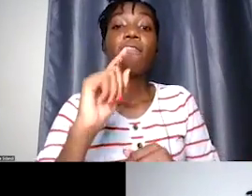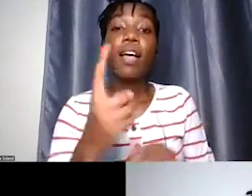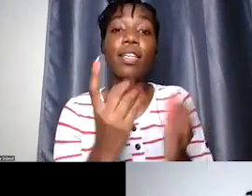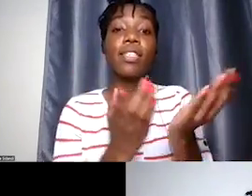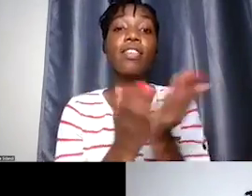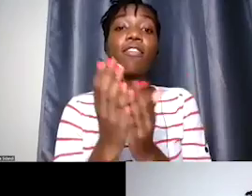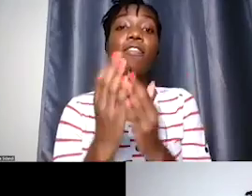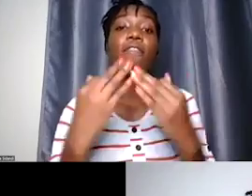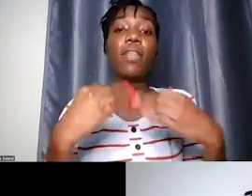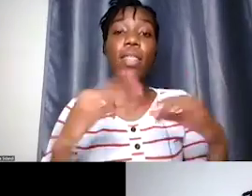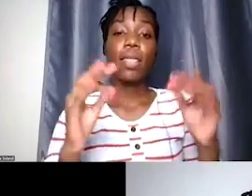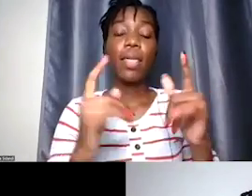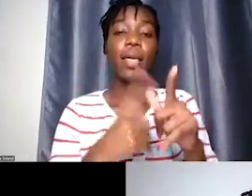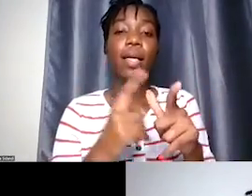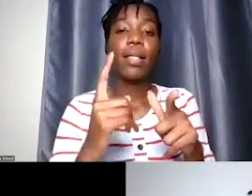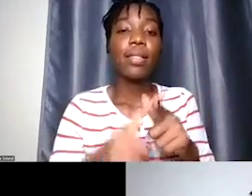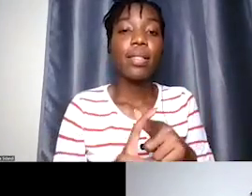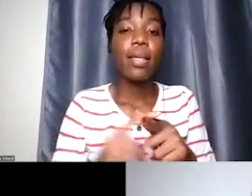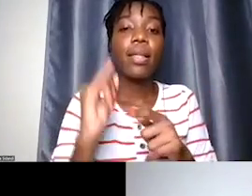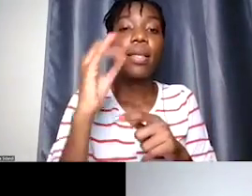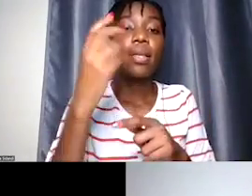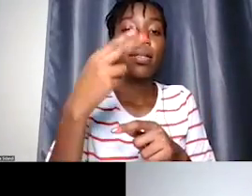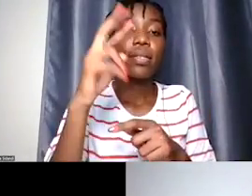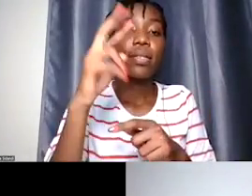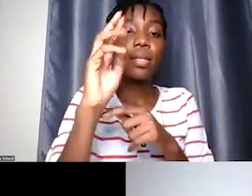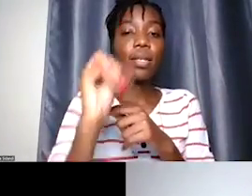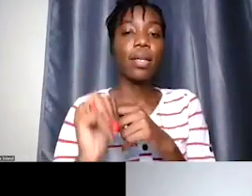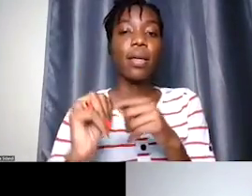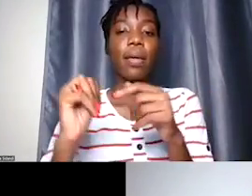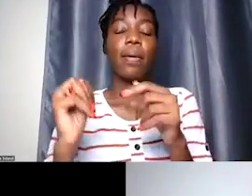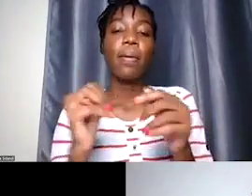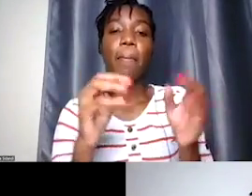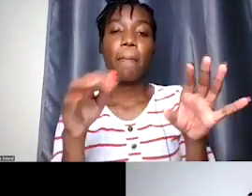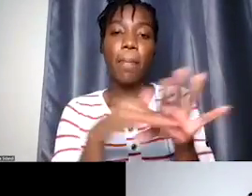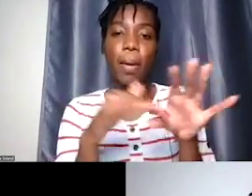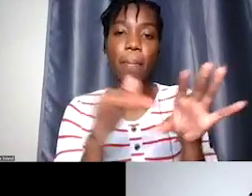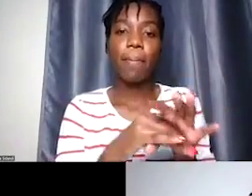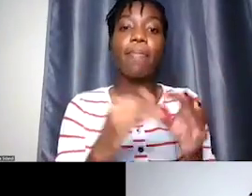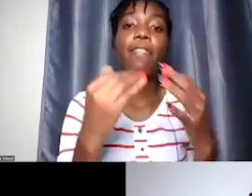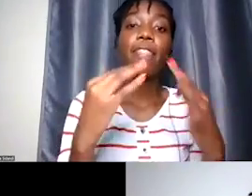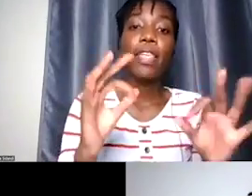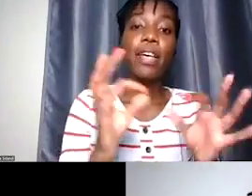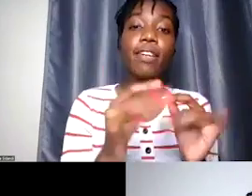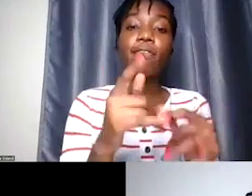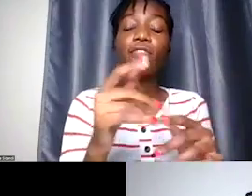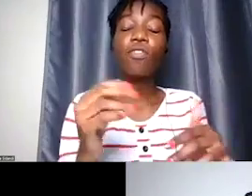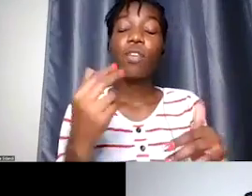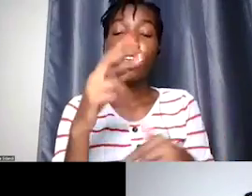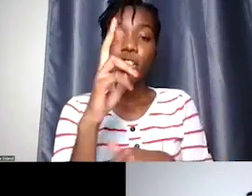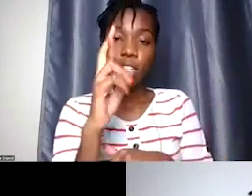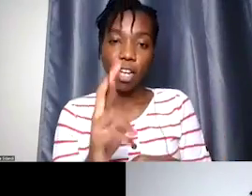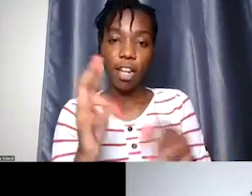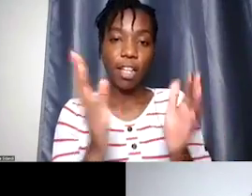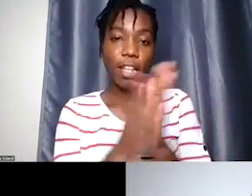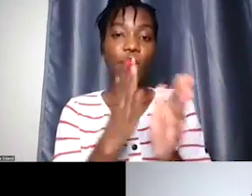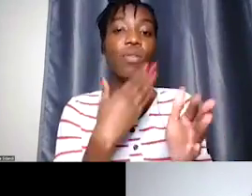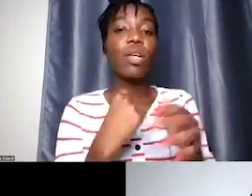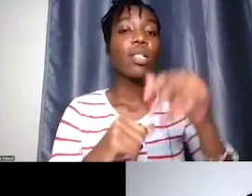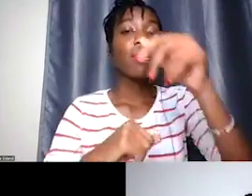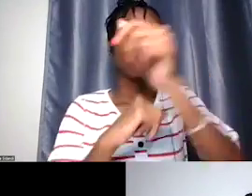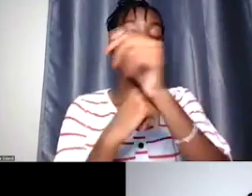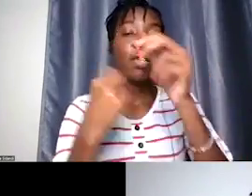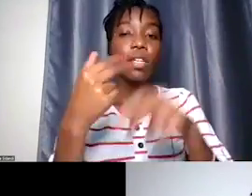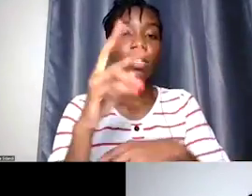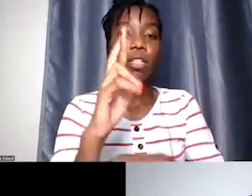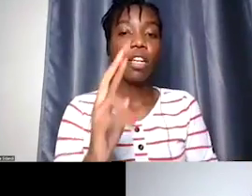discounted rate for IHRM members. So you all HR professionals here who are looking for somebody to support the HR professionals, here